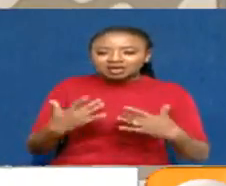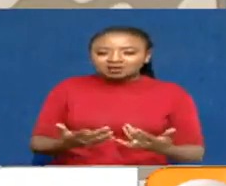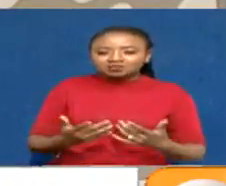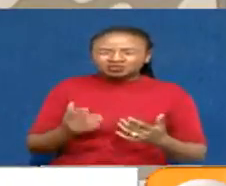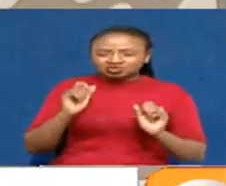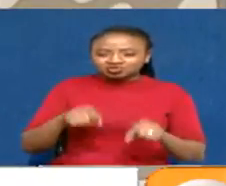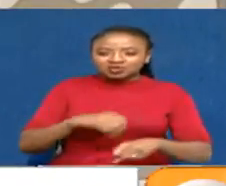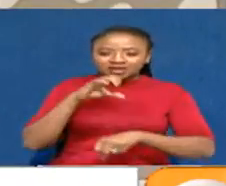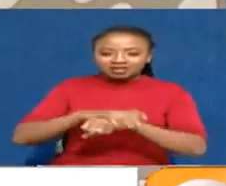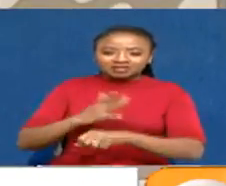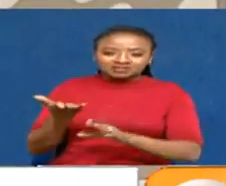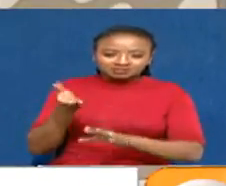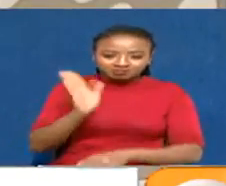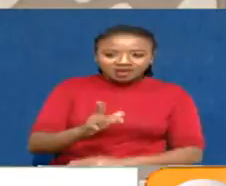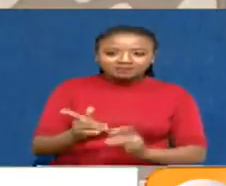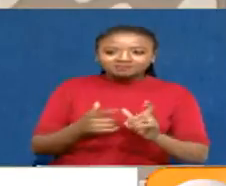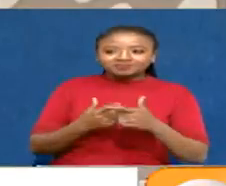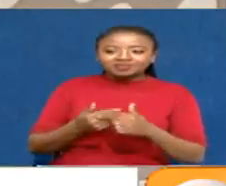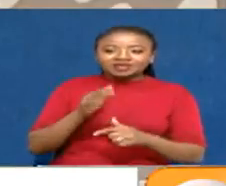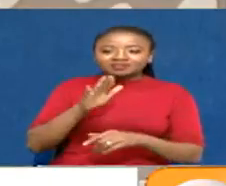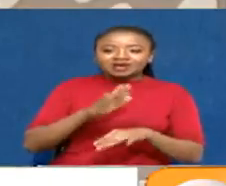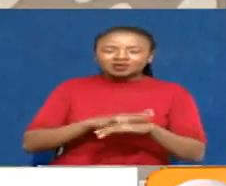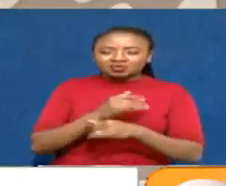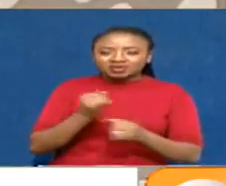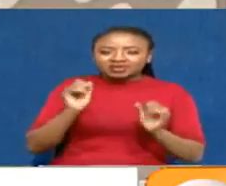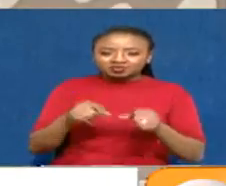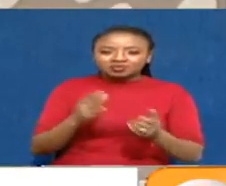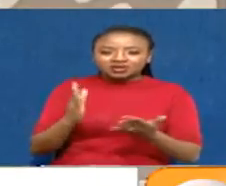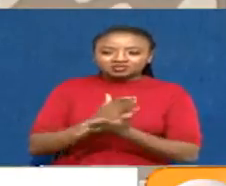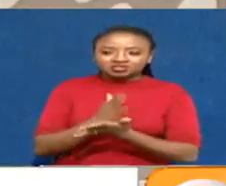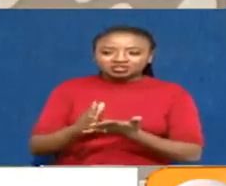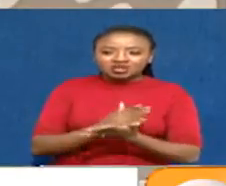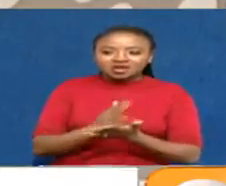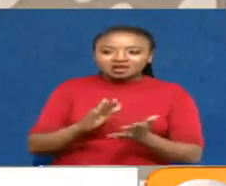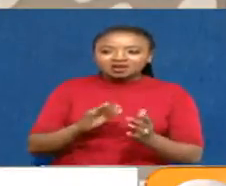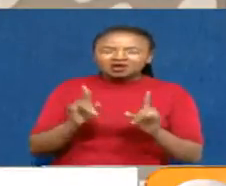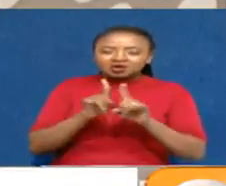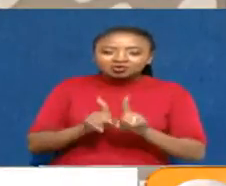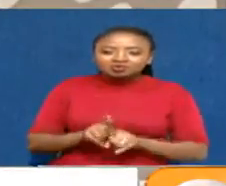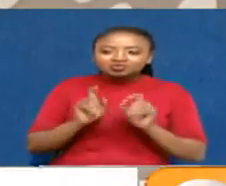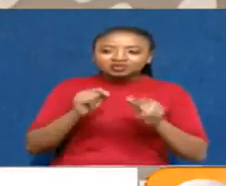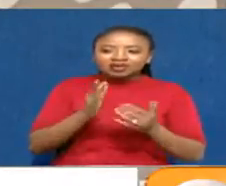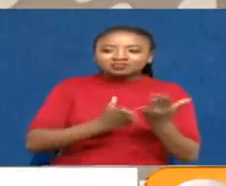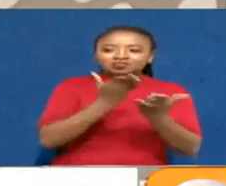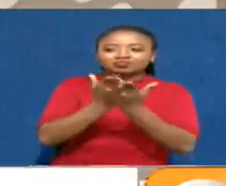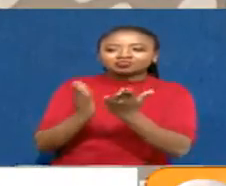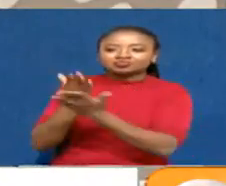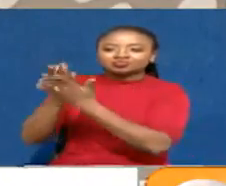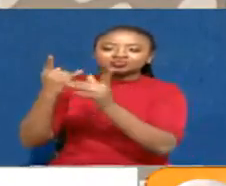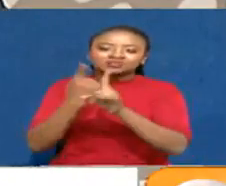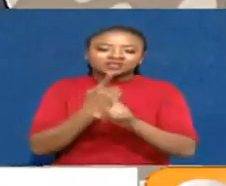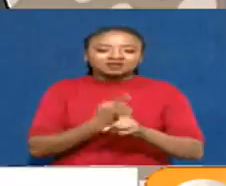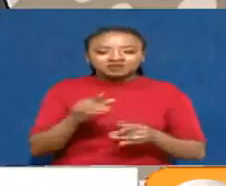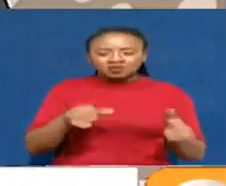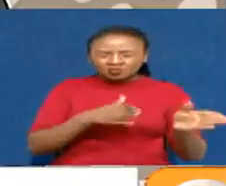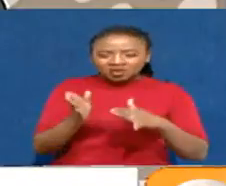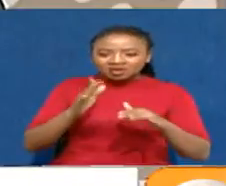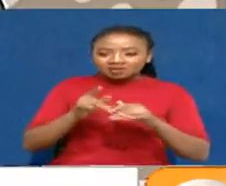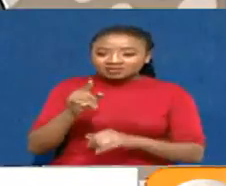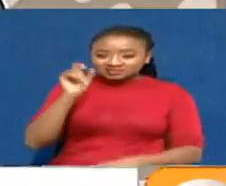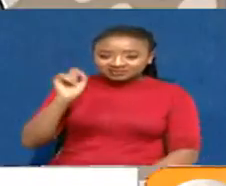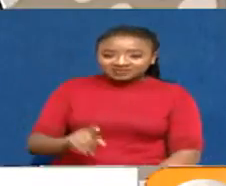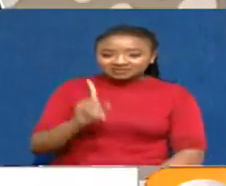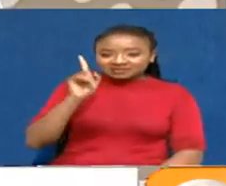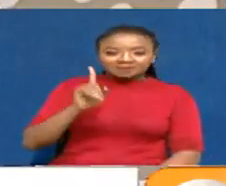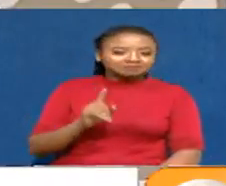easily be shared. They can propose. There are so many ways. It's not the first time we are